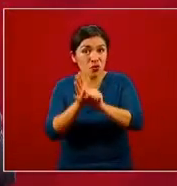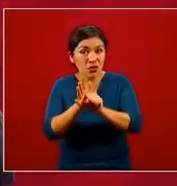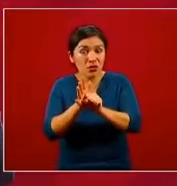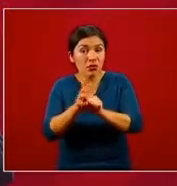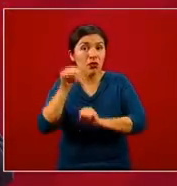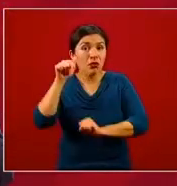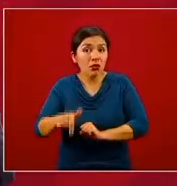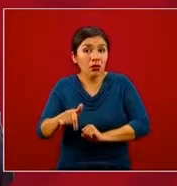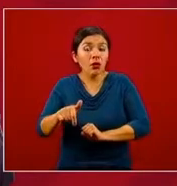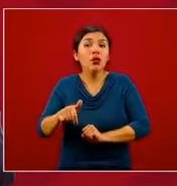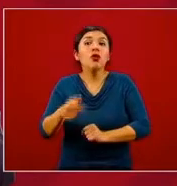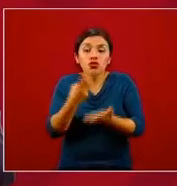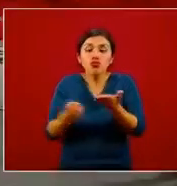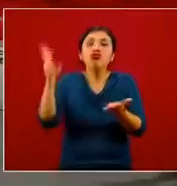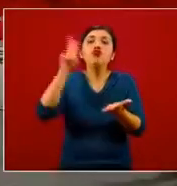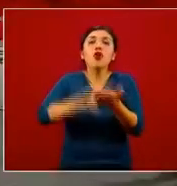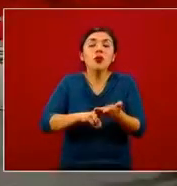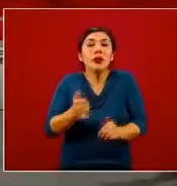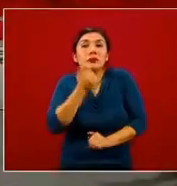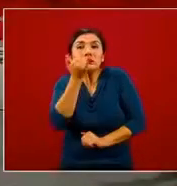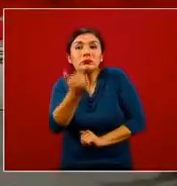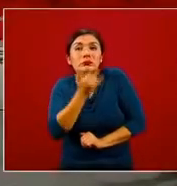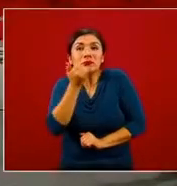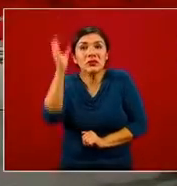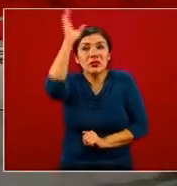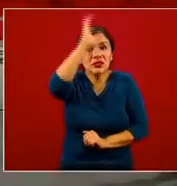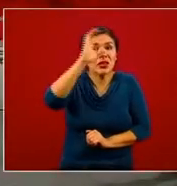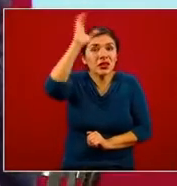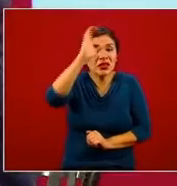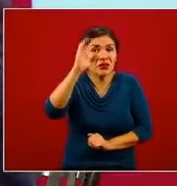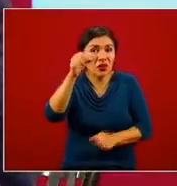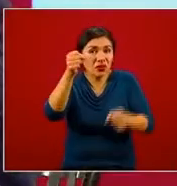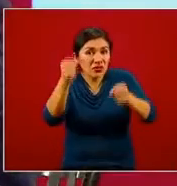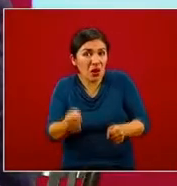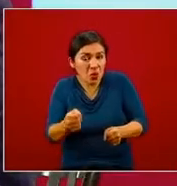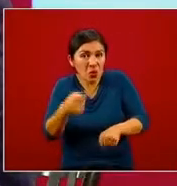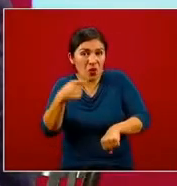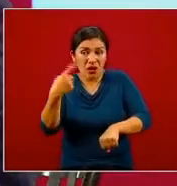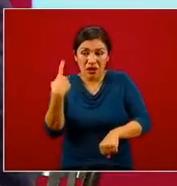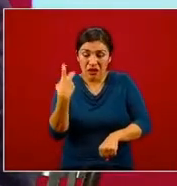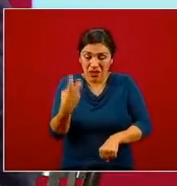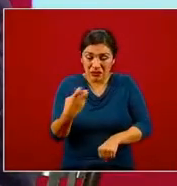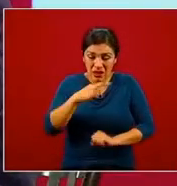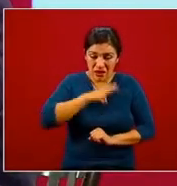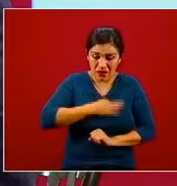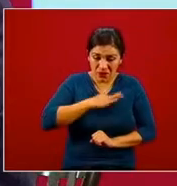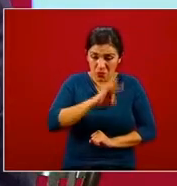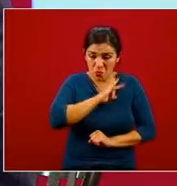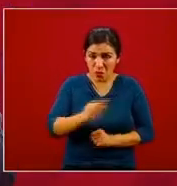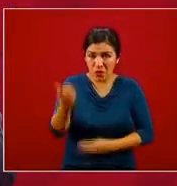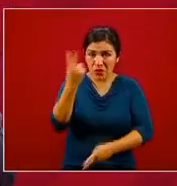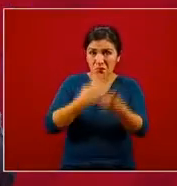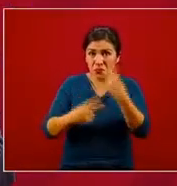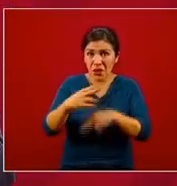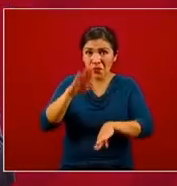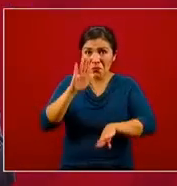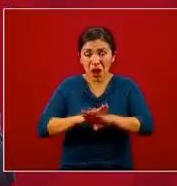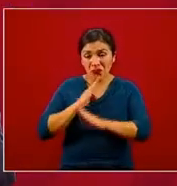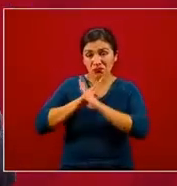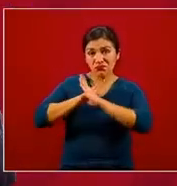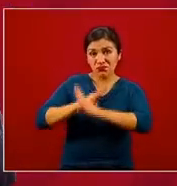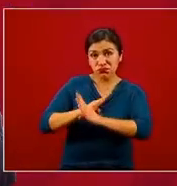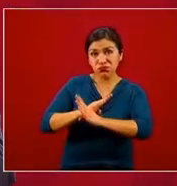then we are setting the conditions for having an enormous number of people who are vulnerable to